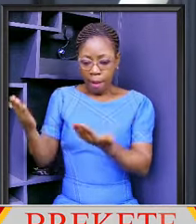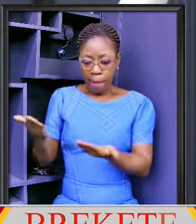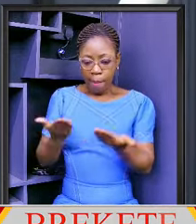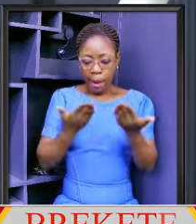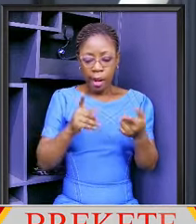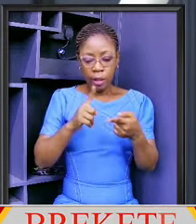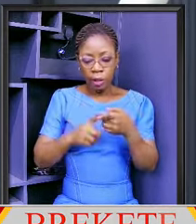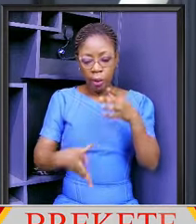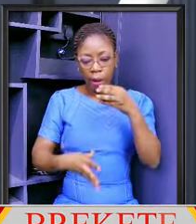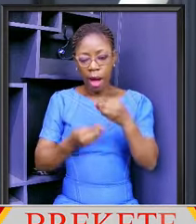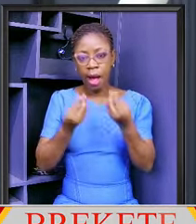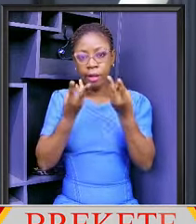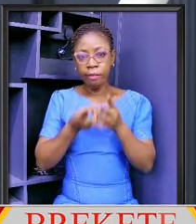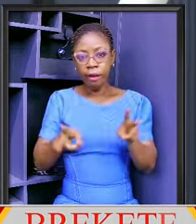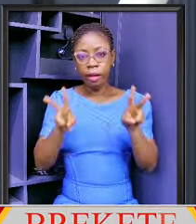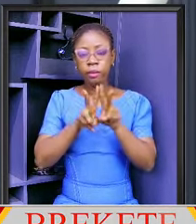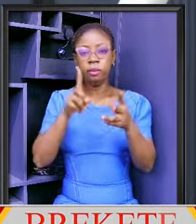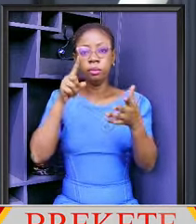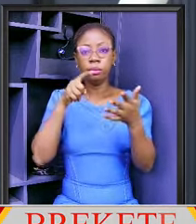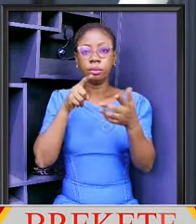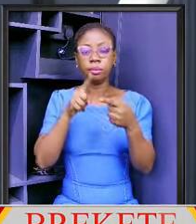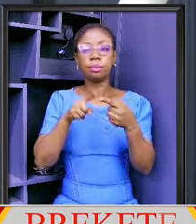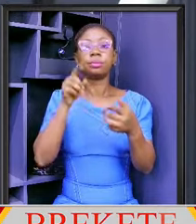to add value to what we do.